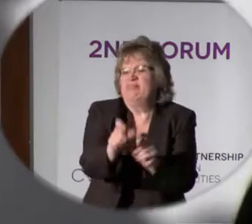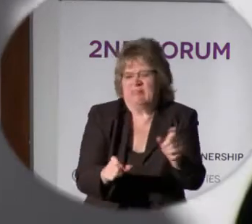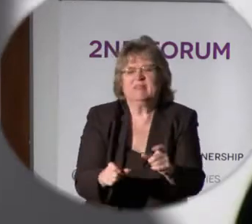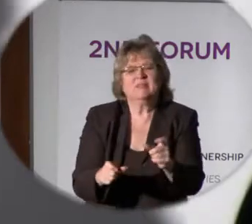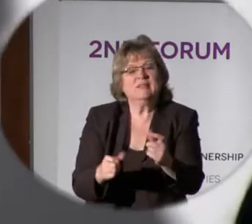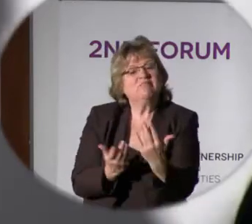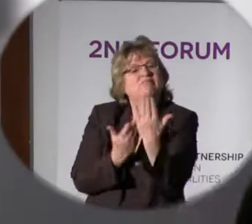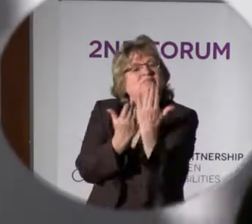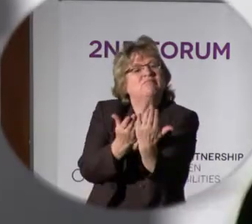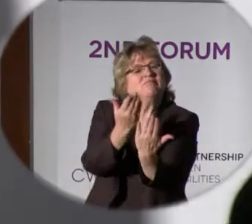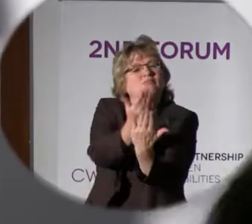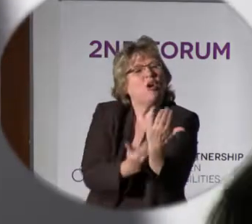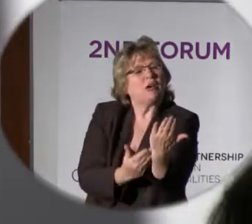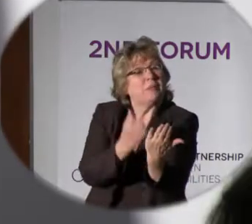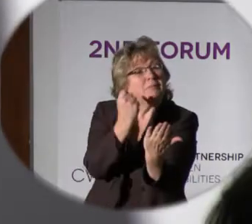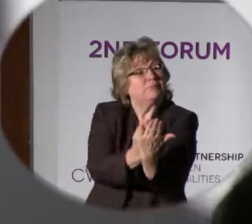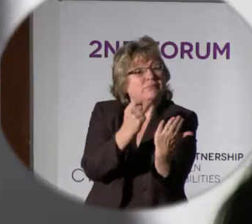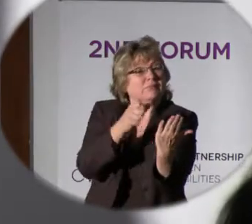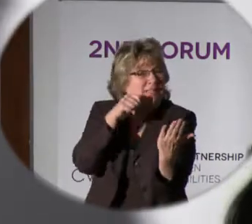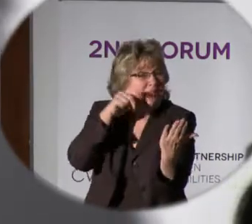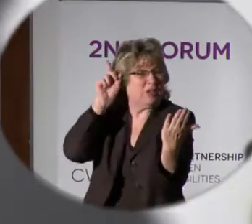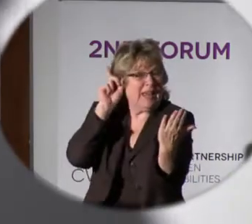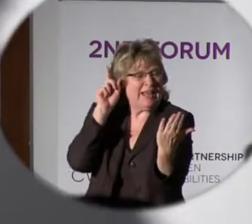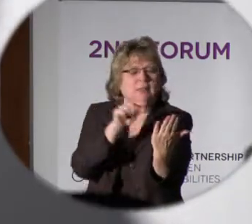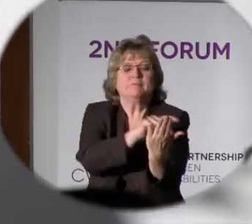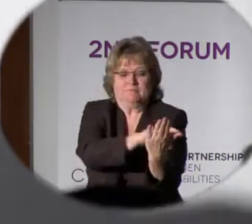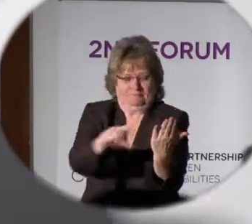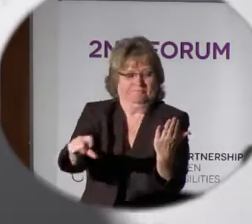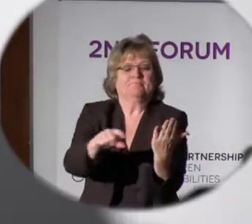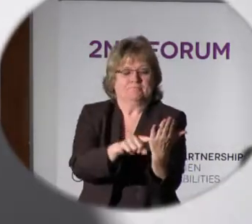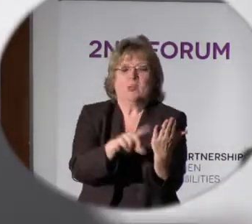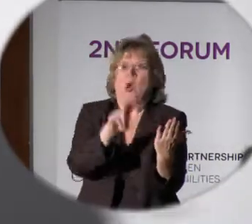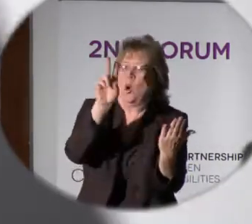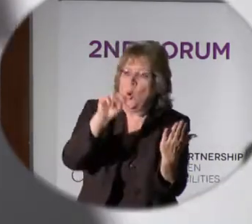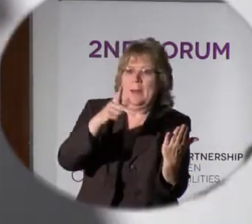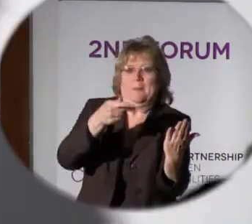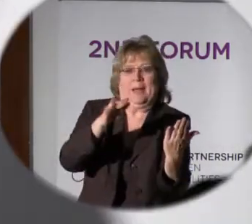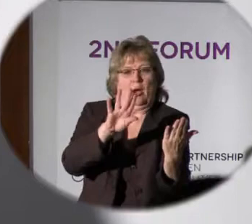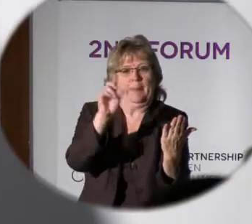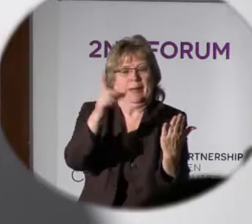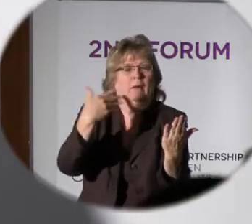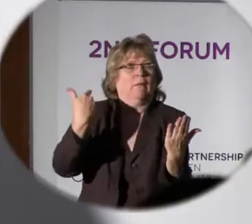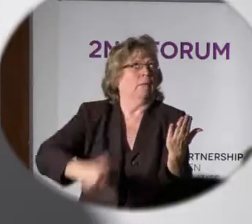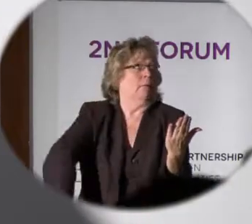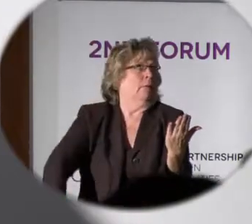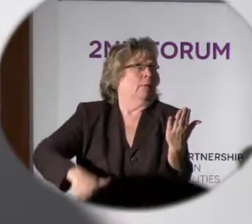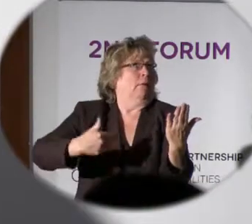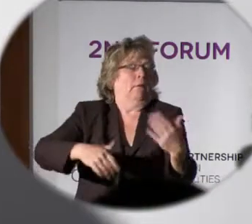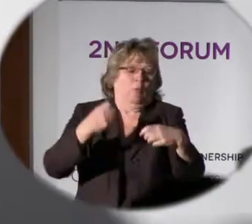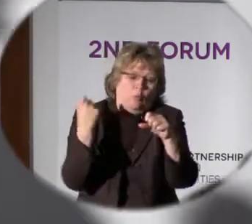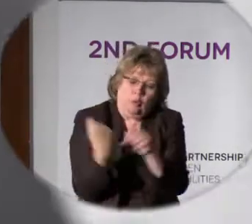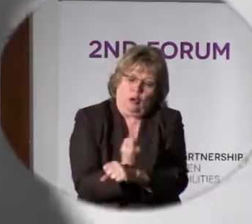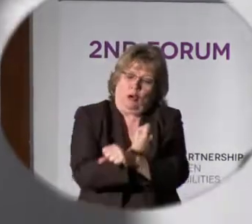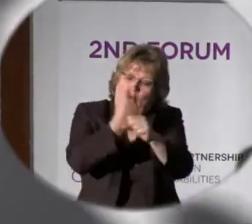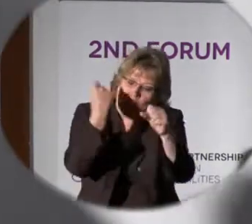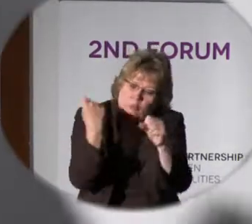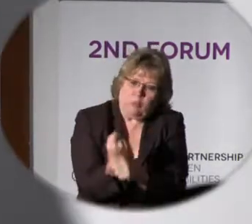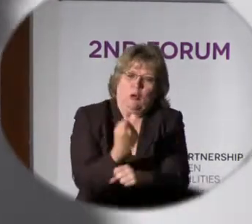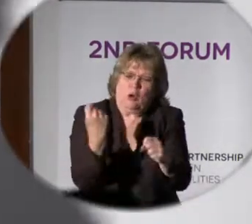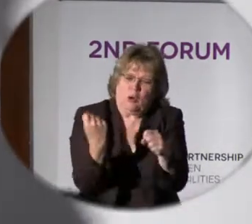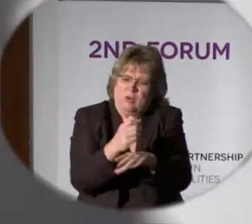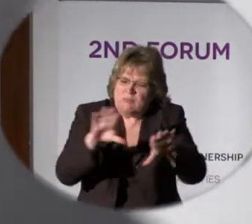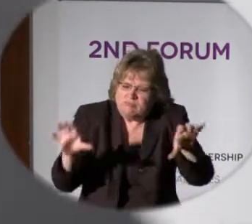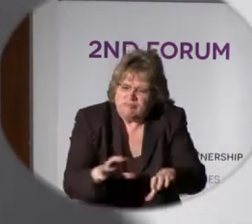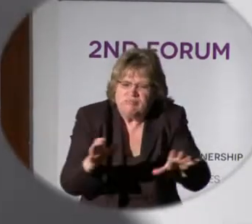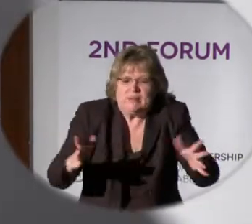document. But most importantly, there was a strong recognition that persons with disabilities must be included